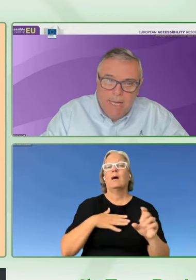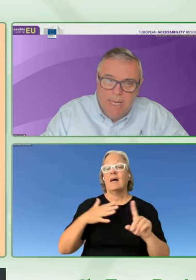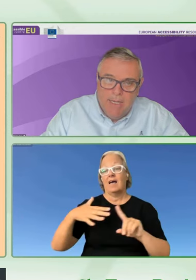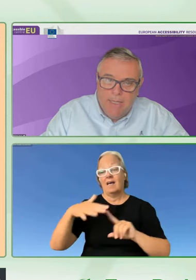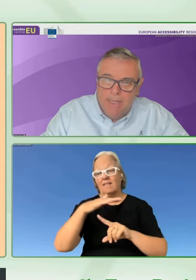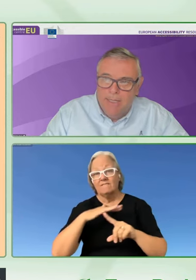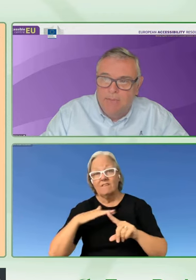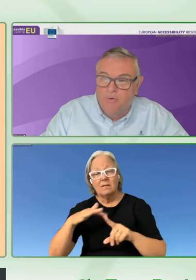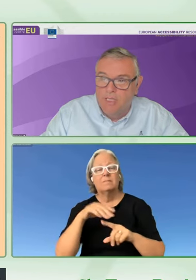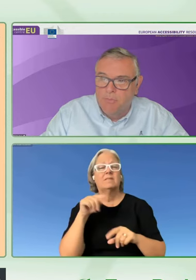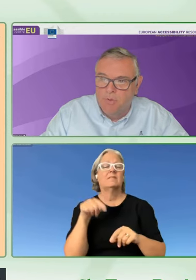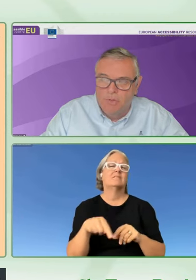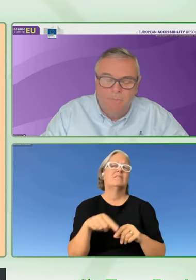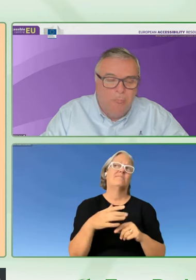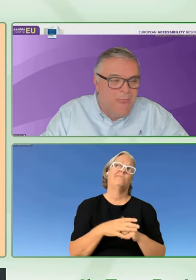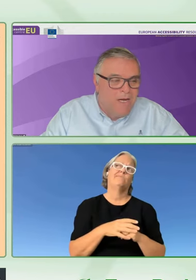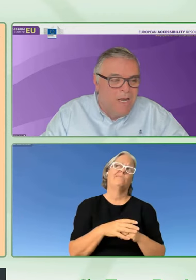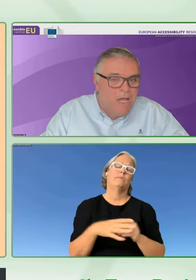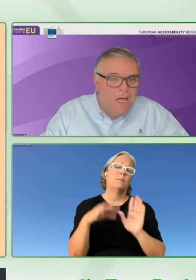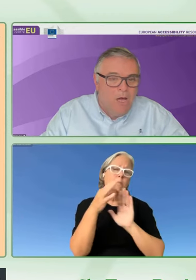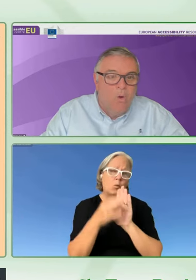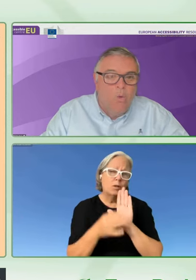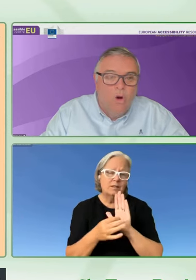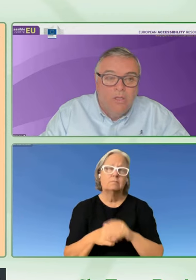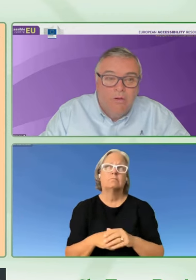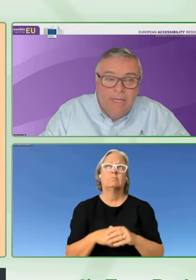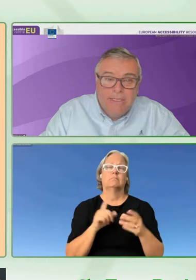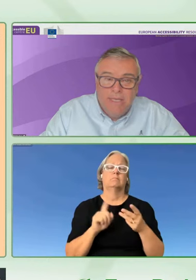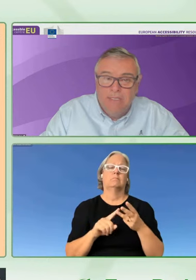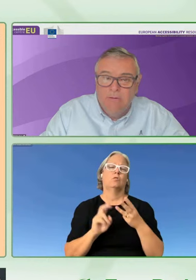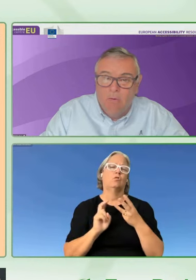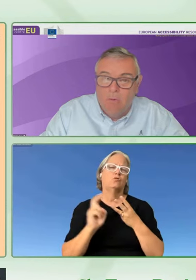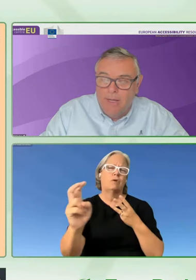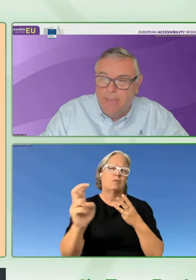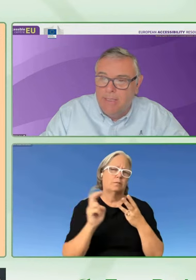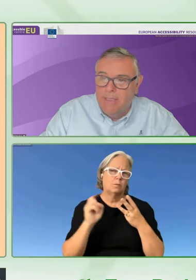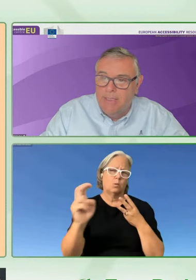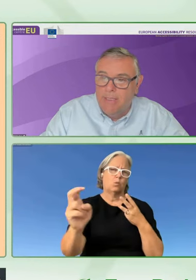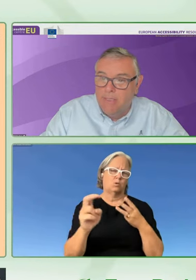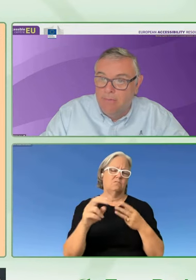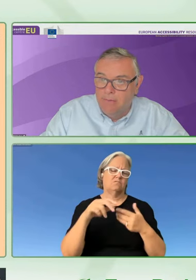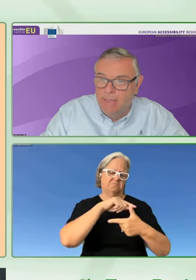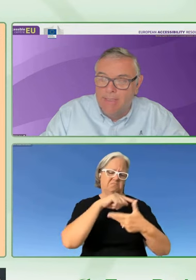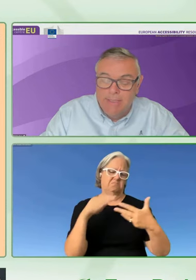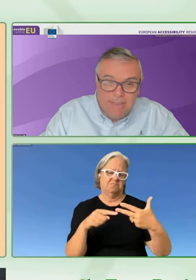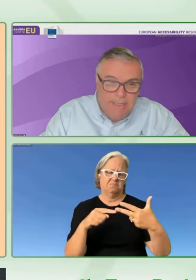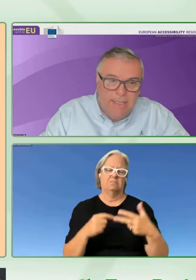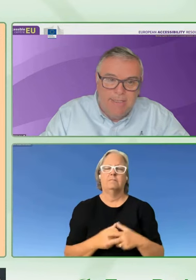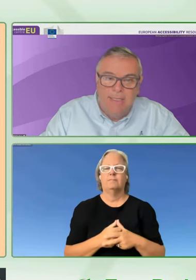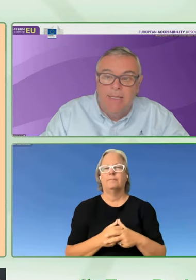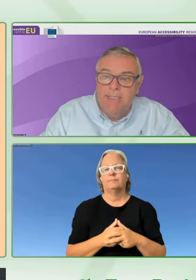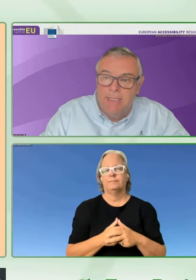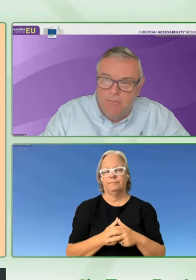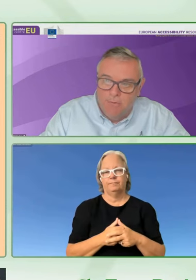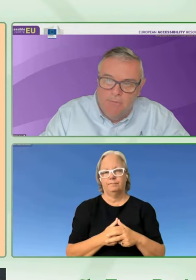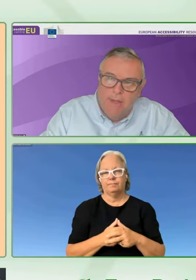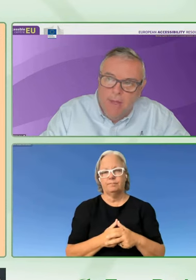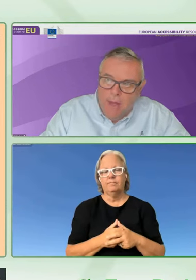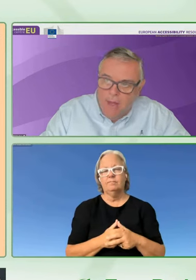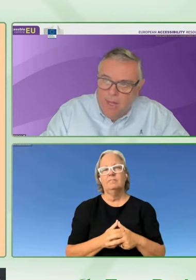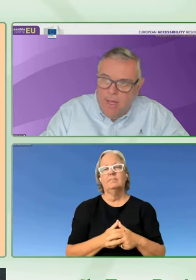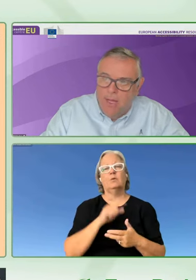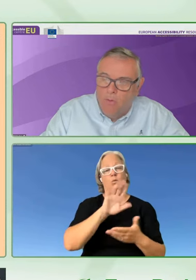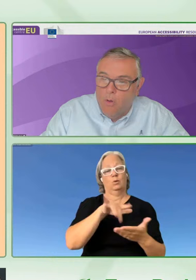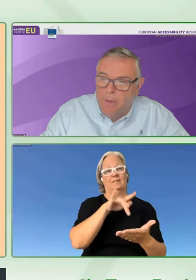services and transport. What organization running the center, as I said, is an initiative of